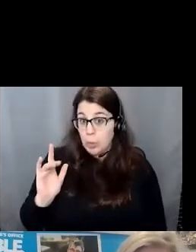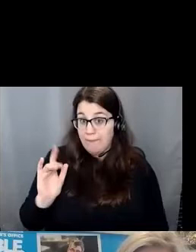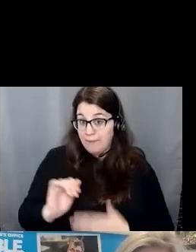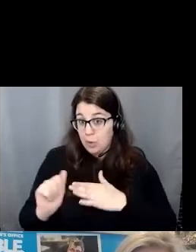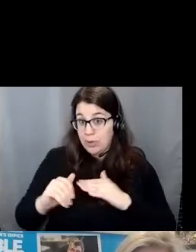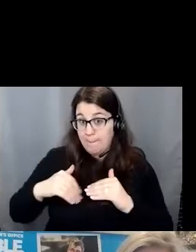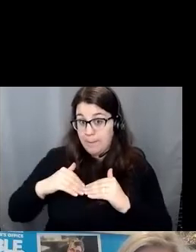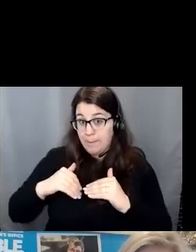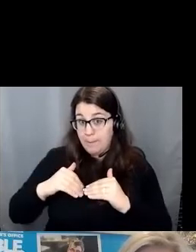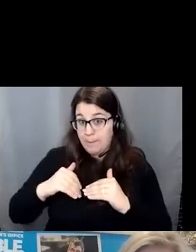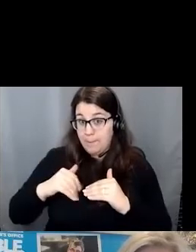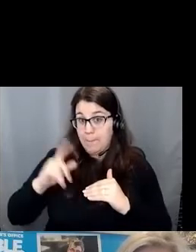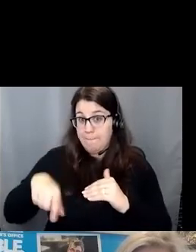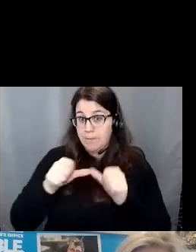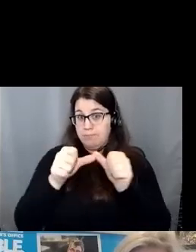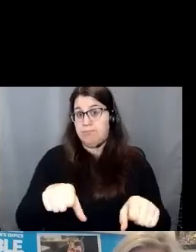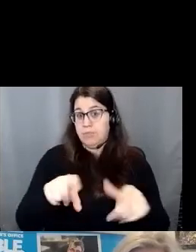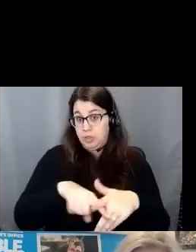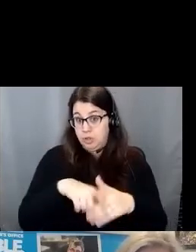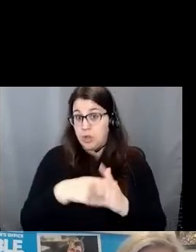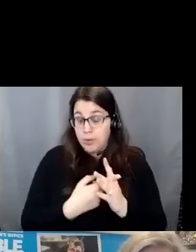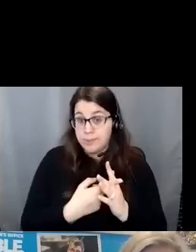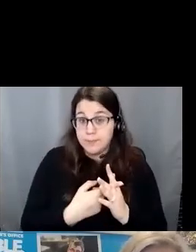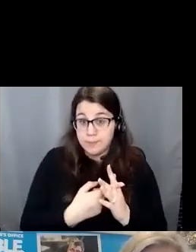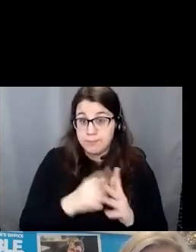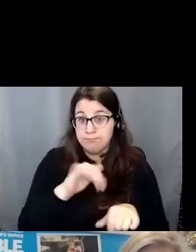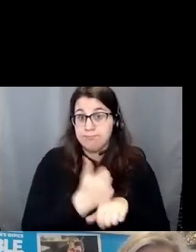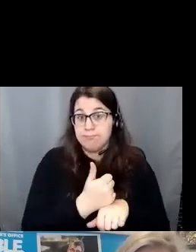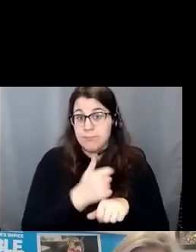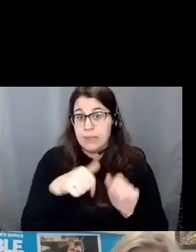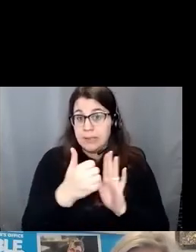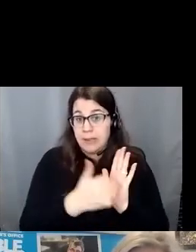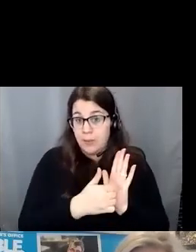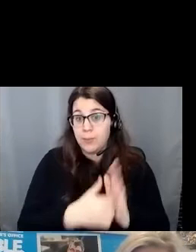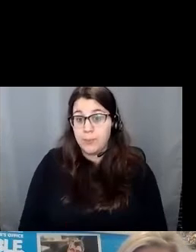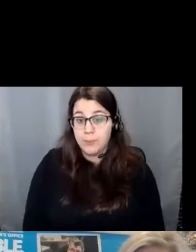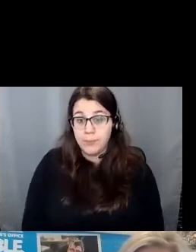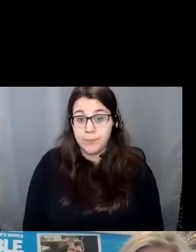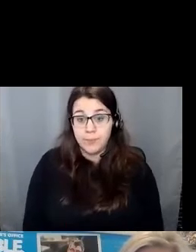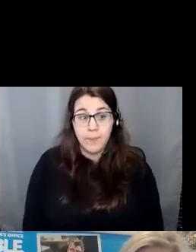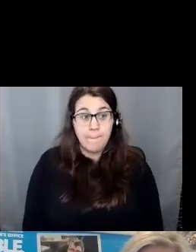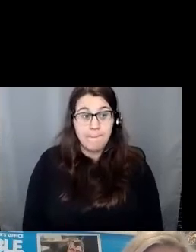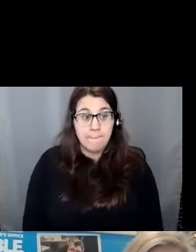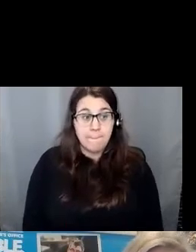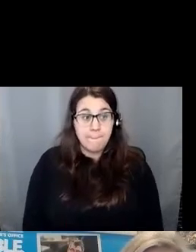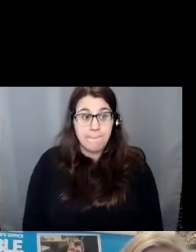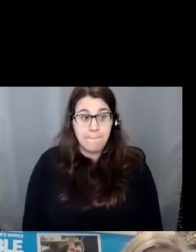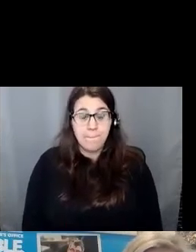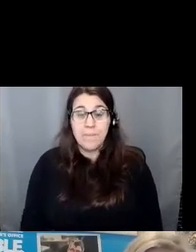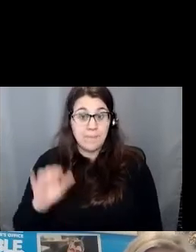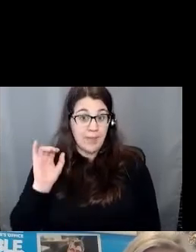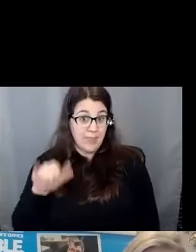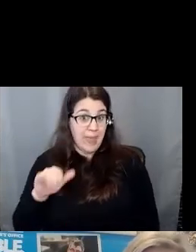the amount of the minimum contribution in order to establish a WVABLE account. This amount creates the